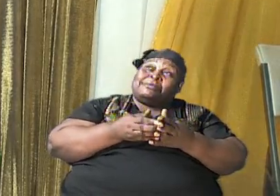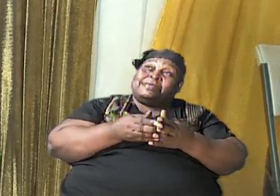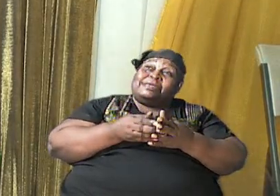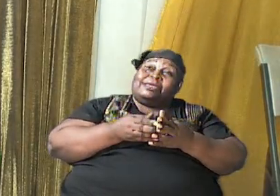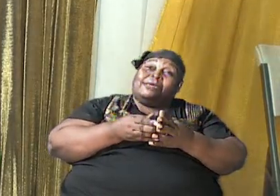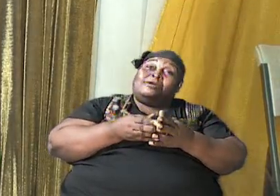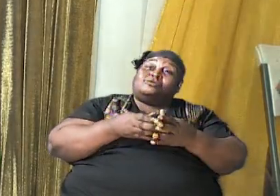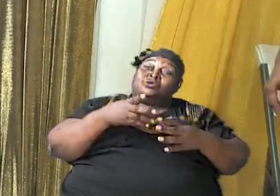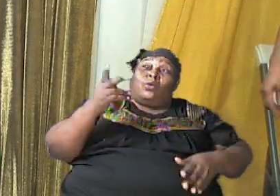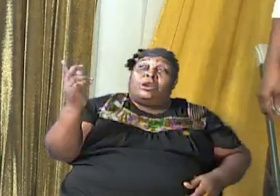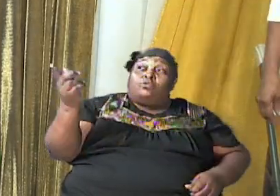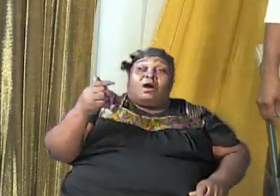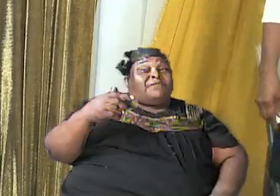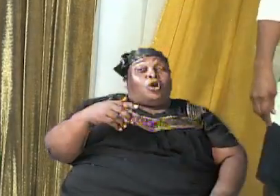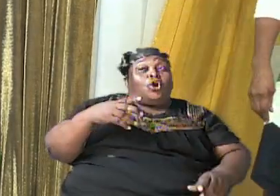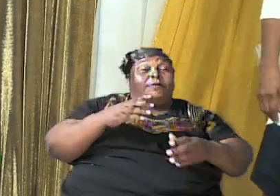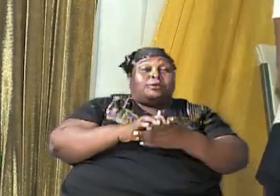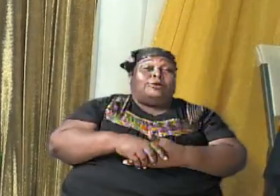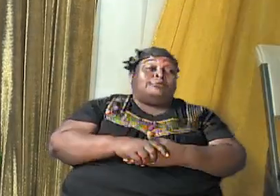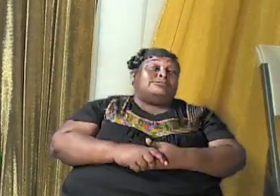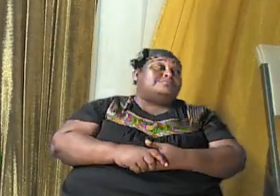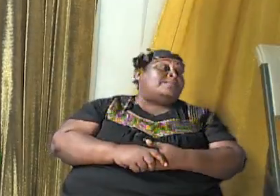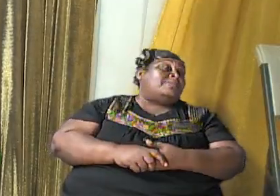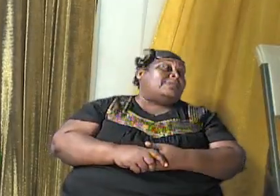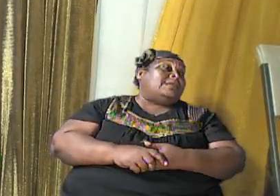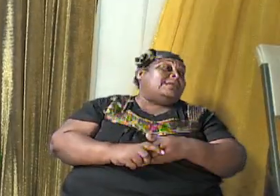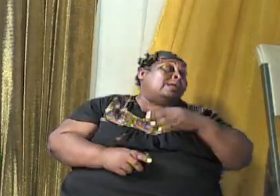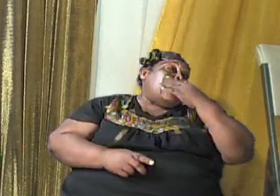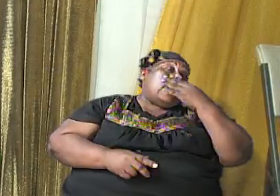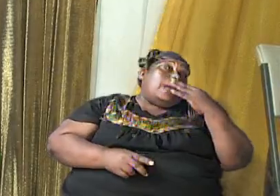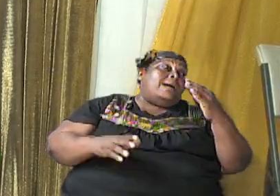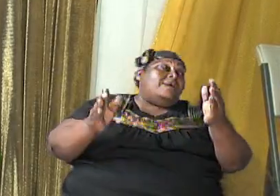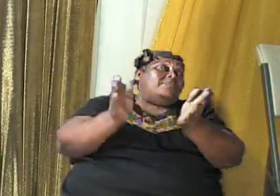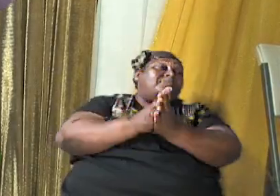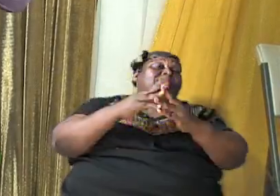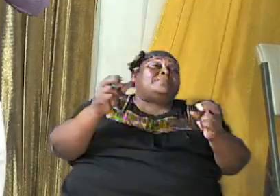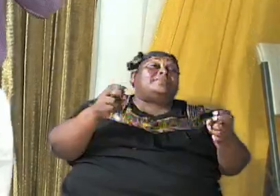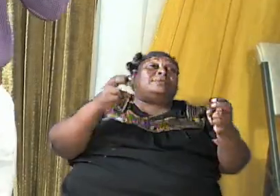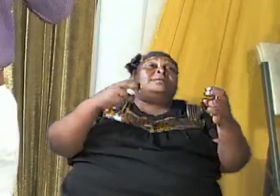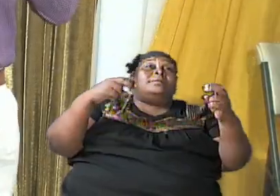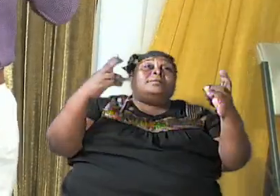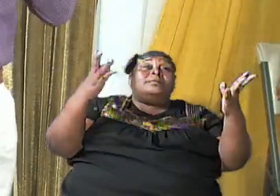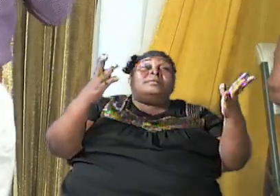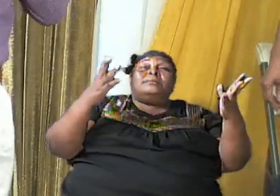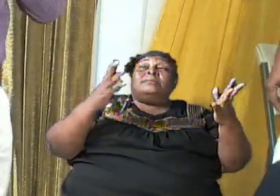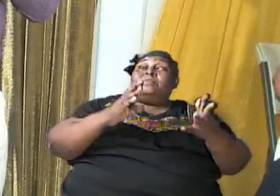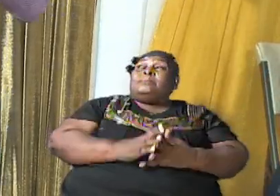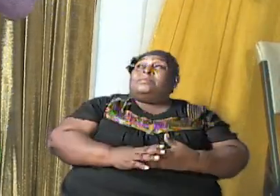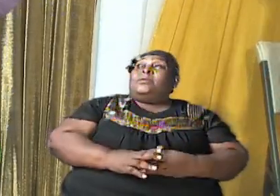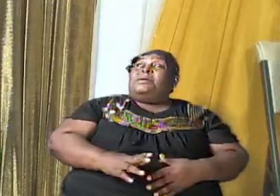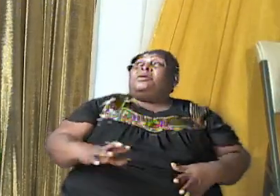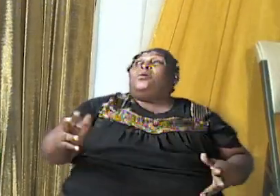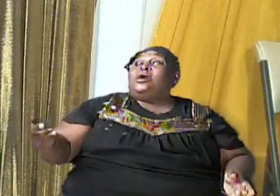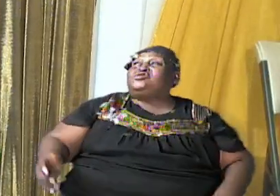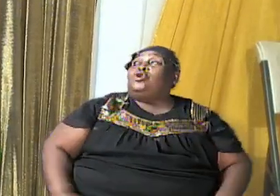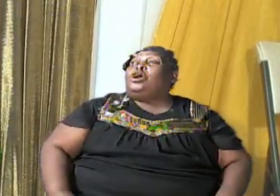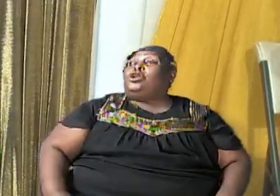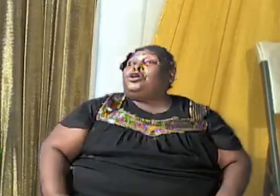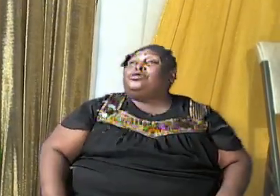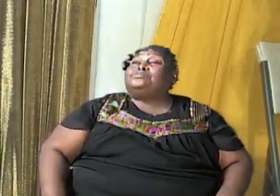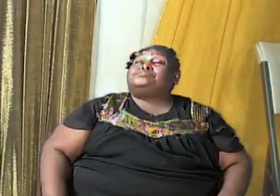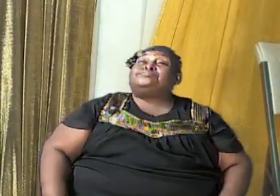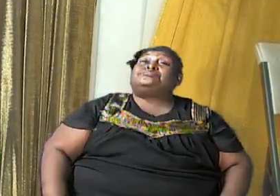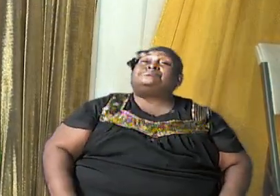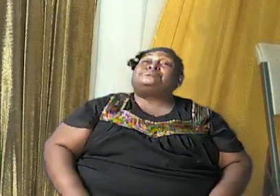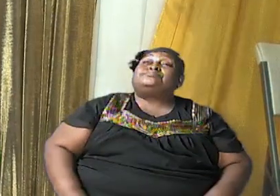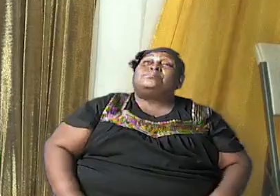Lord this morning? Praise God. Hallelujah. Jesus. Holy Ghost.